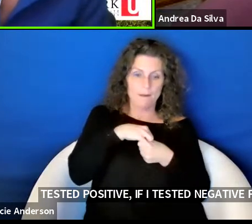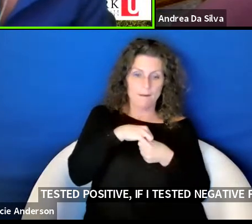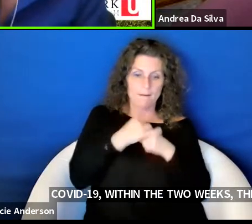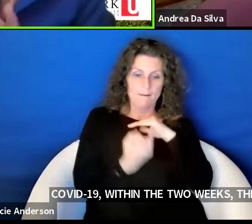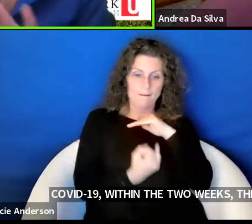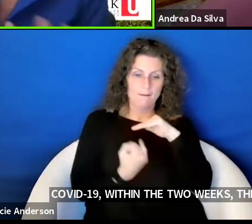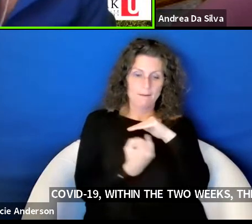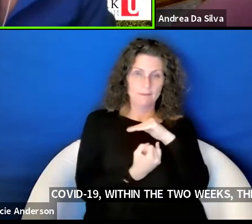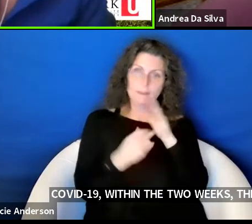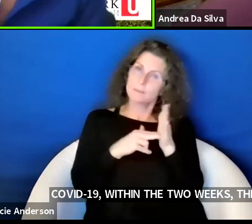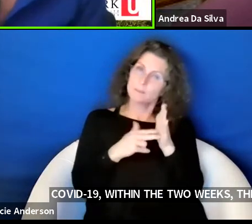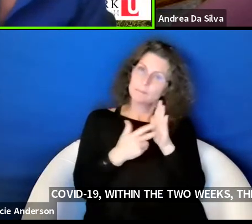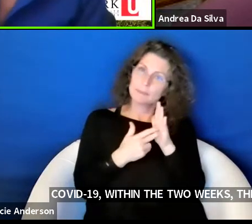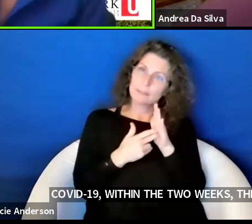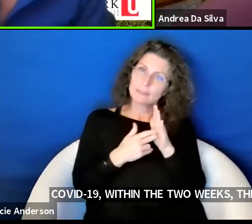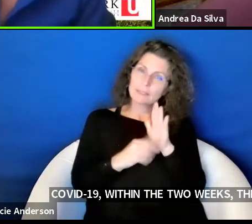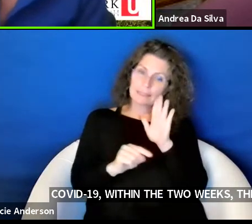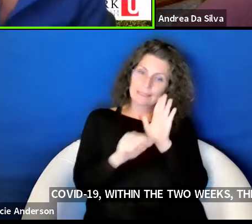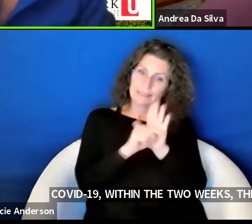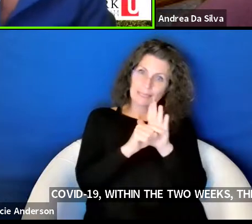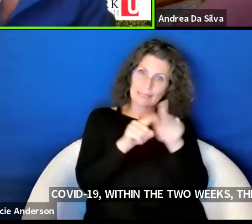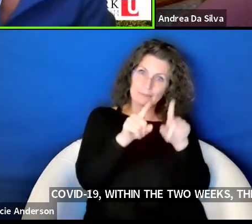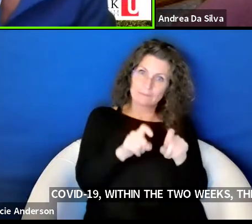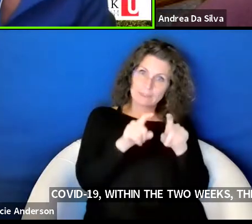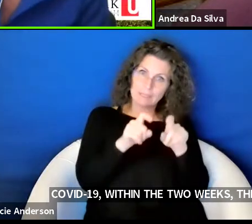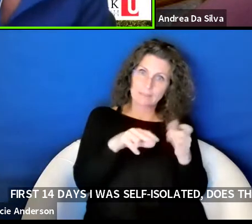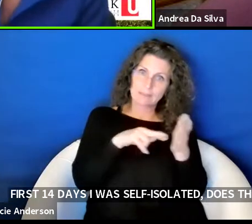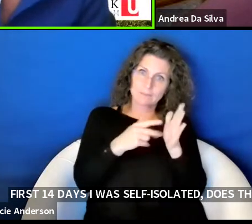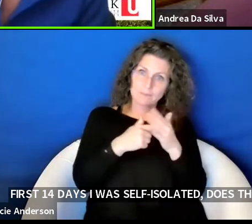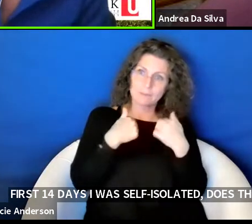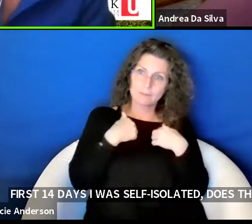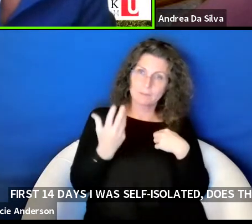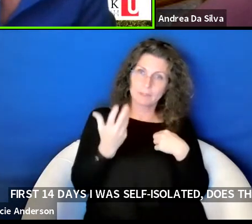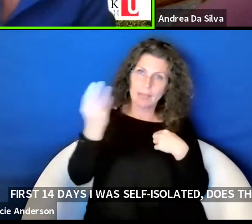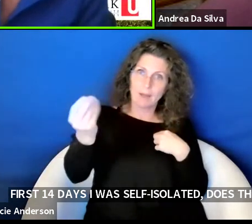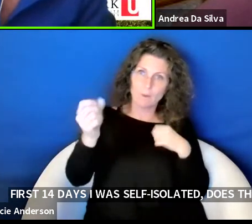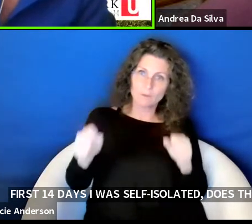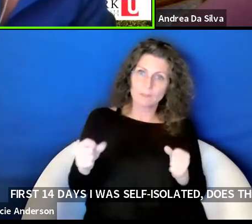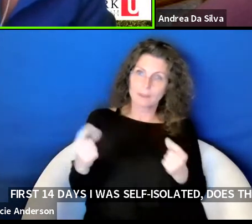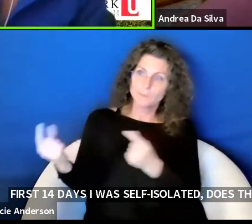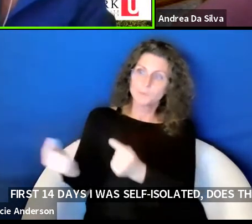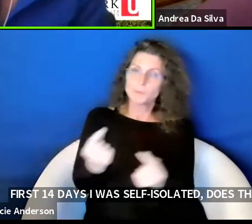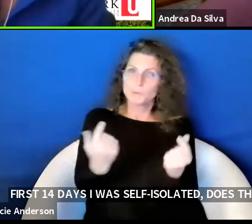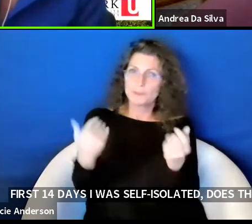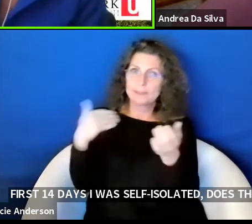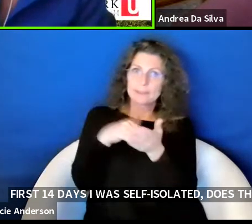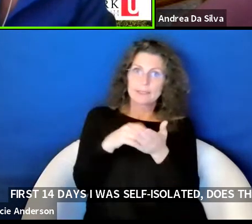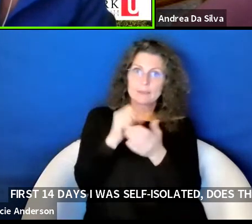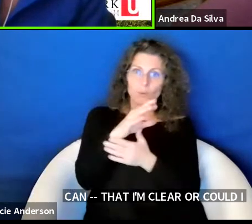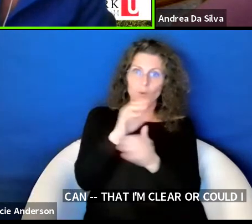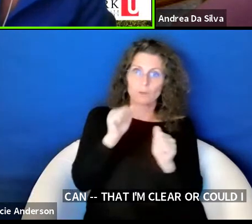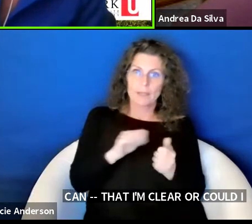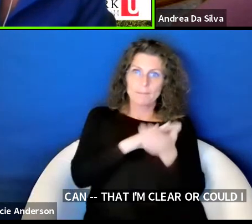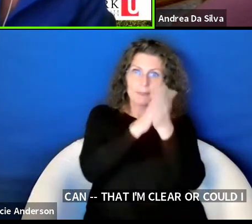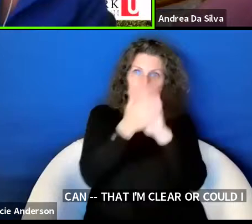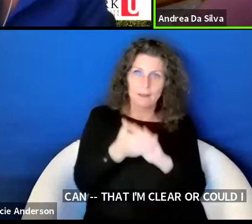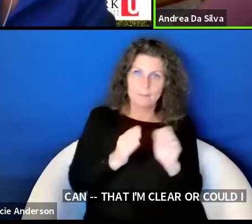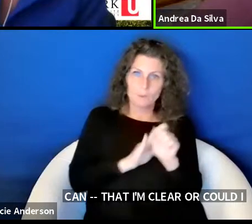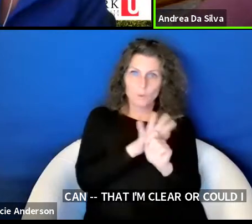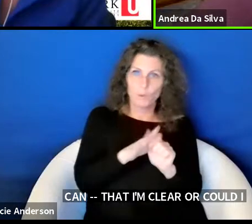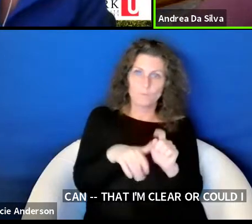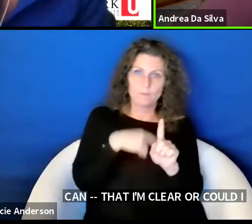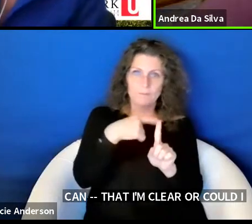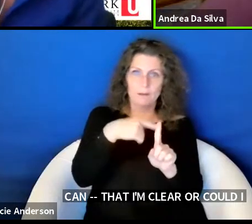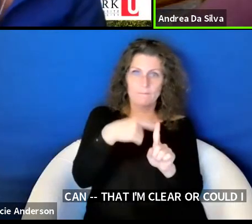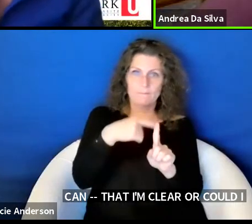that I'm clear, or could I still become COVID-19 positive? So the